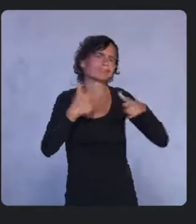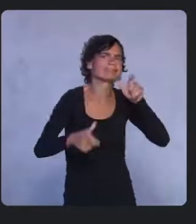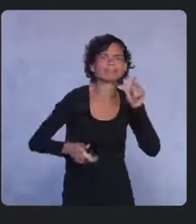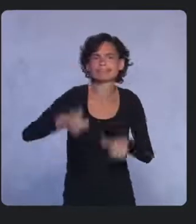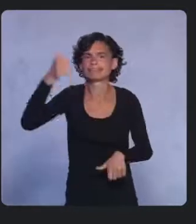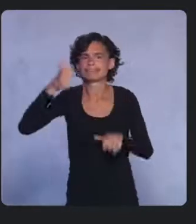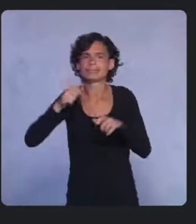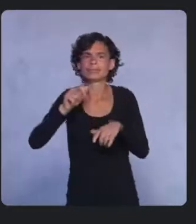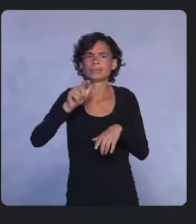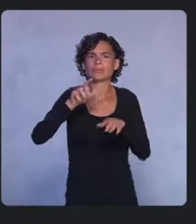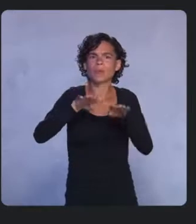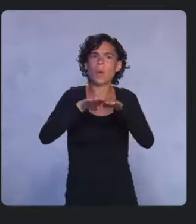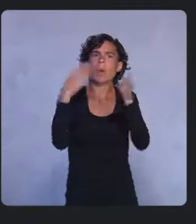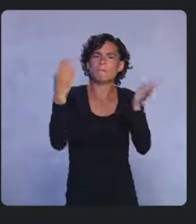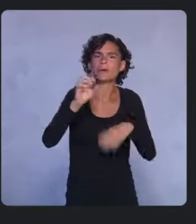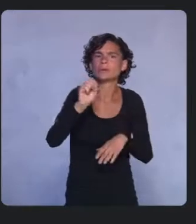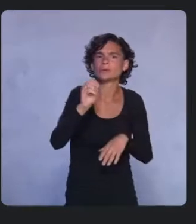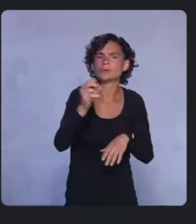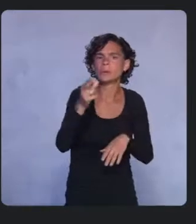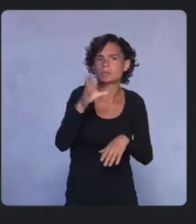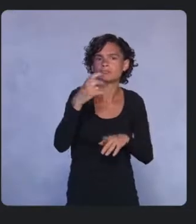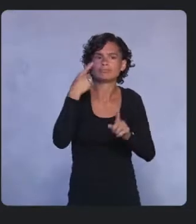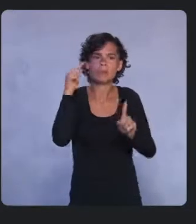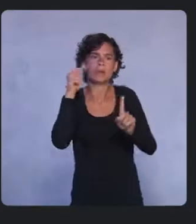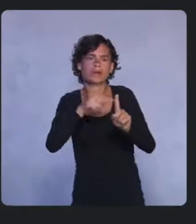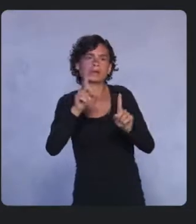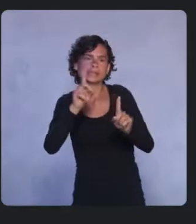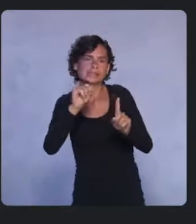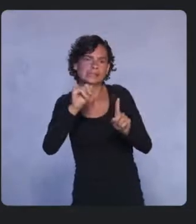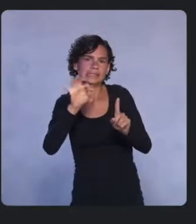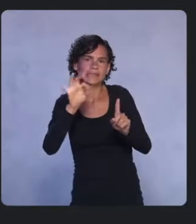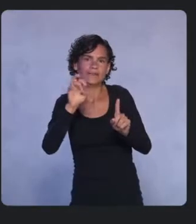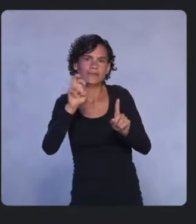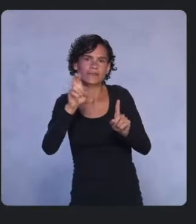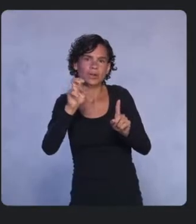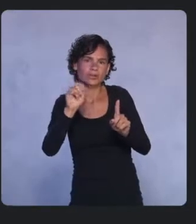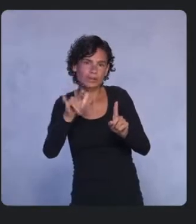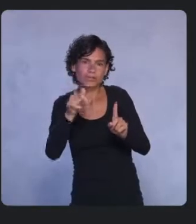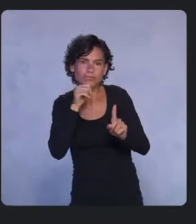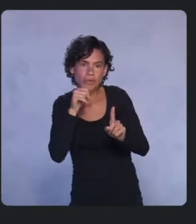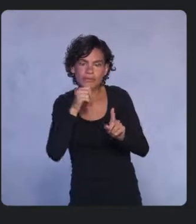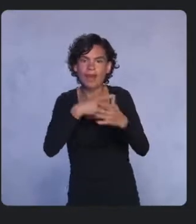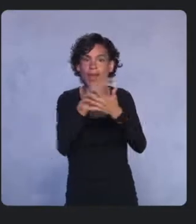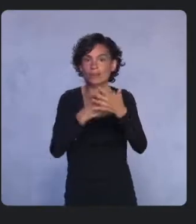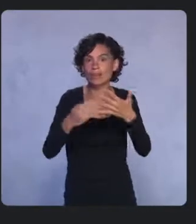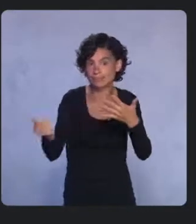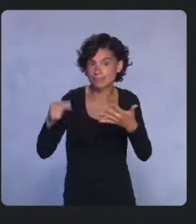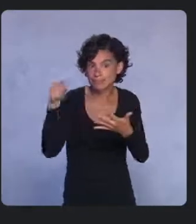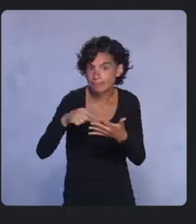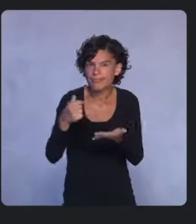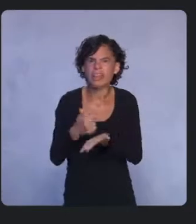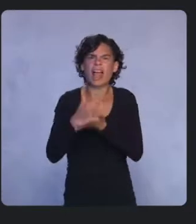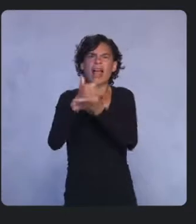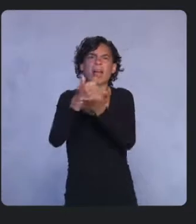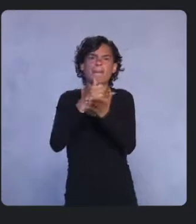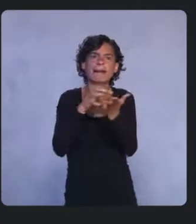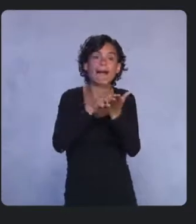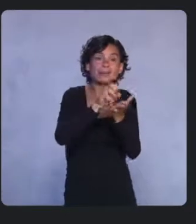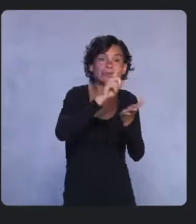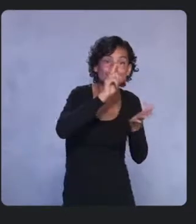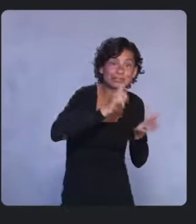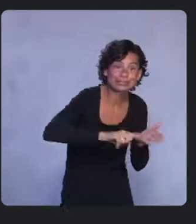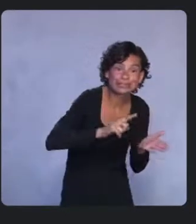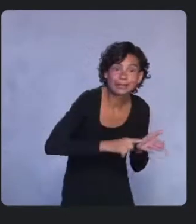of differentially private algorithms, which has advanced so many important fields, from cancer research to census analytics.